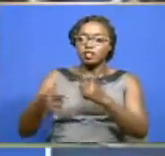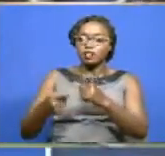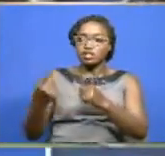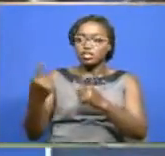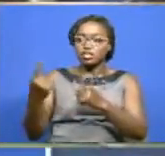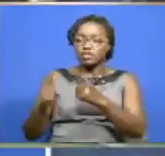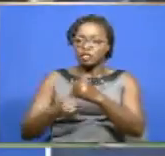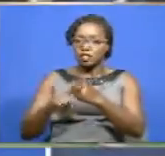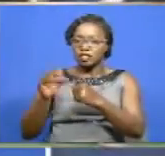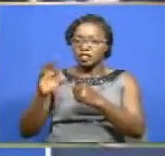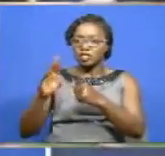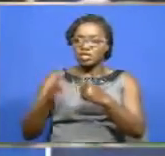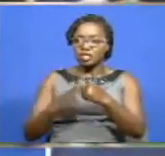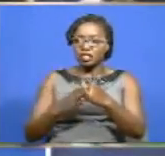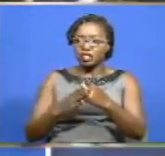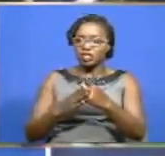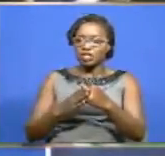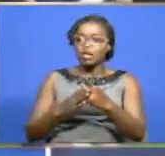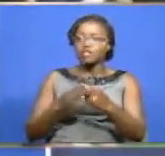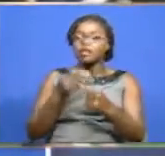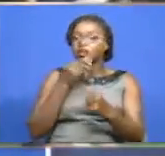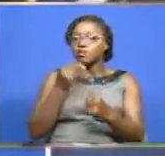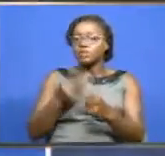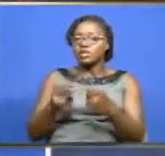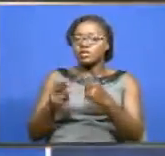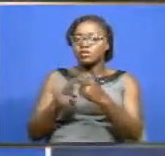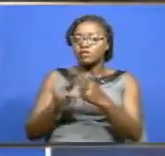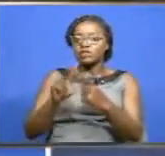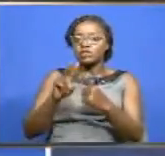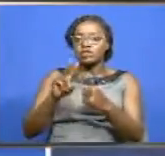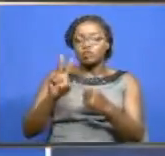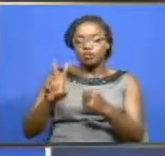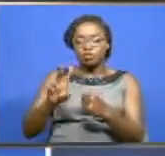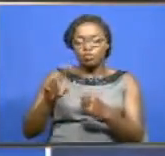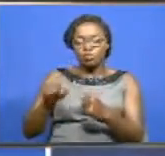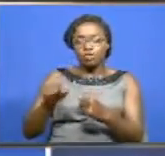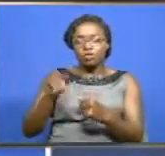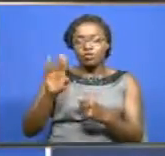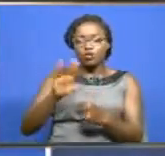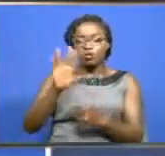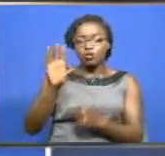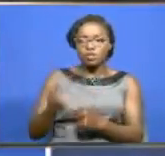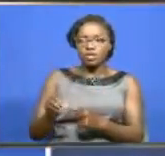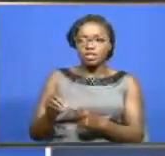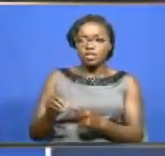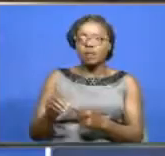46,639, with the male gender accounting for 72.4%, compared to that of the female of